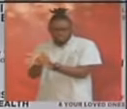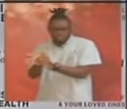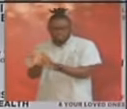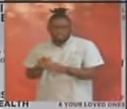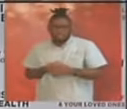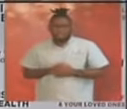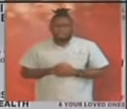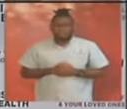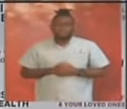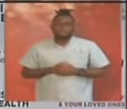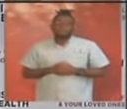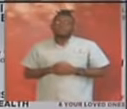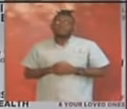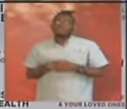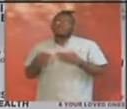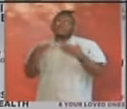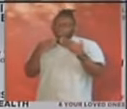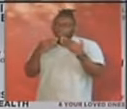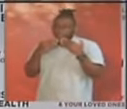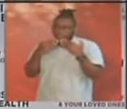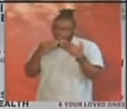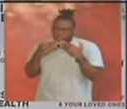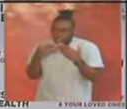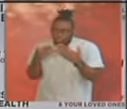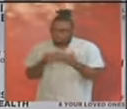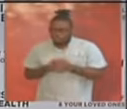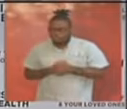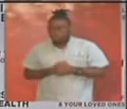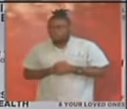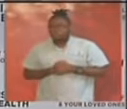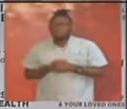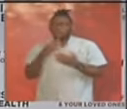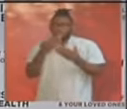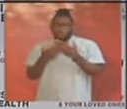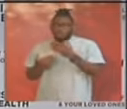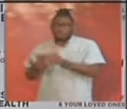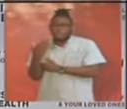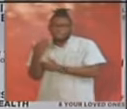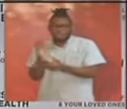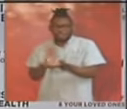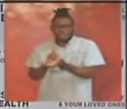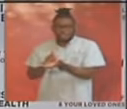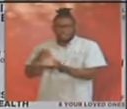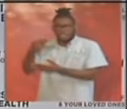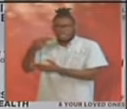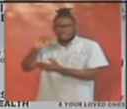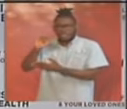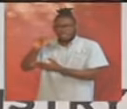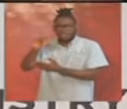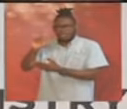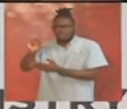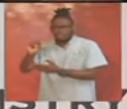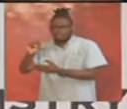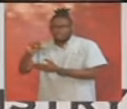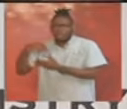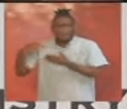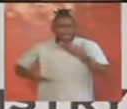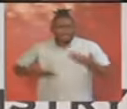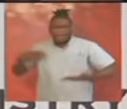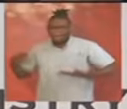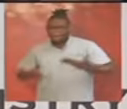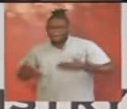Thank you ever so much, Ms. Alcantara. Dr. Hines, my esteemed colleague, and welcome to our colleagues from Tobago, Drs.